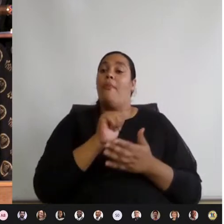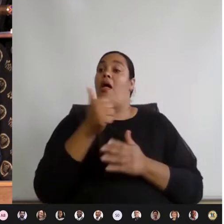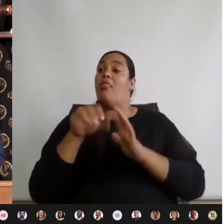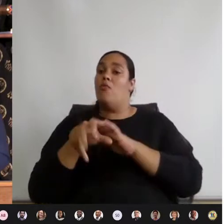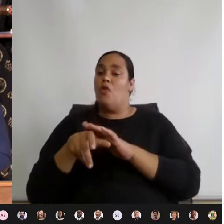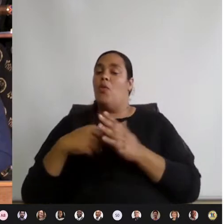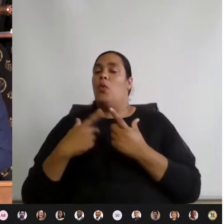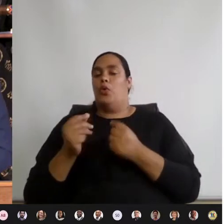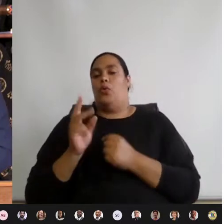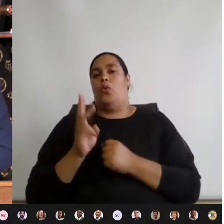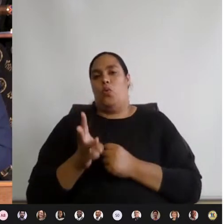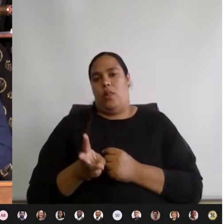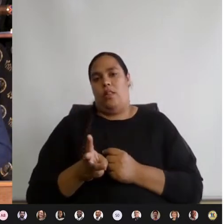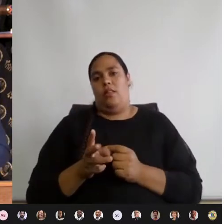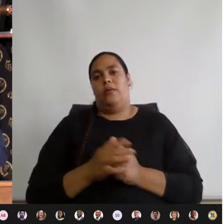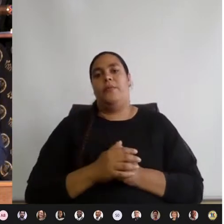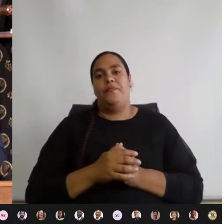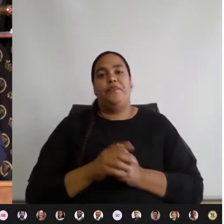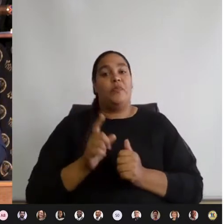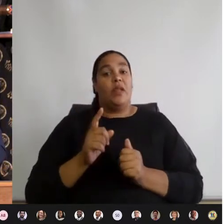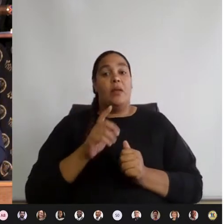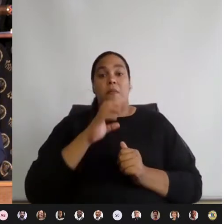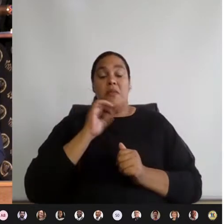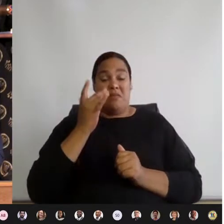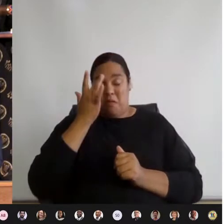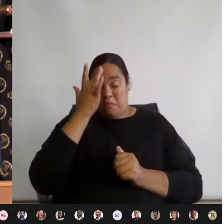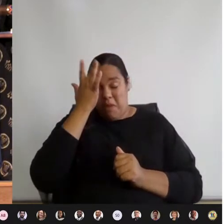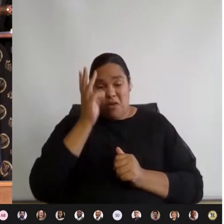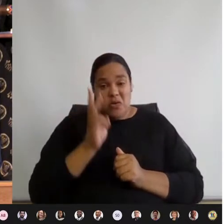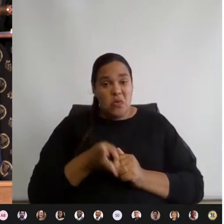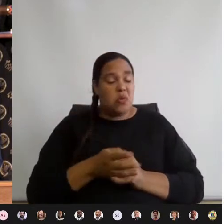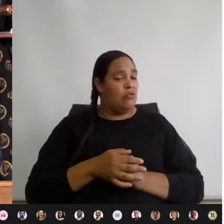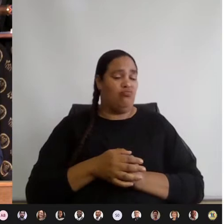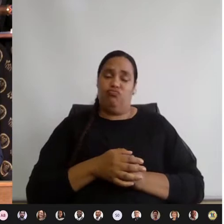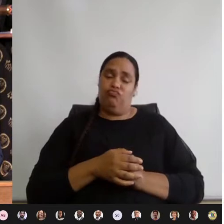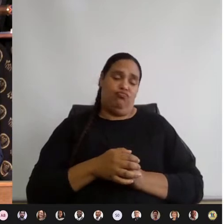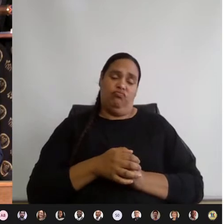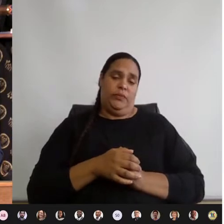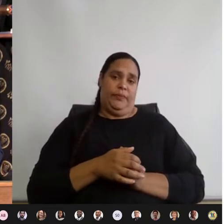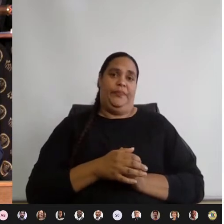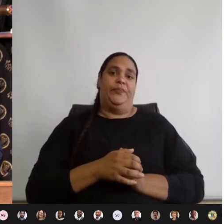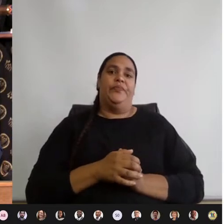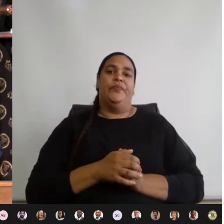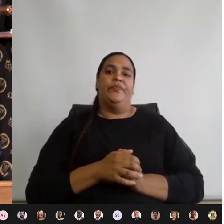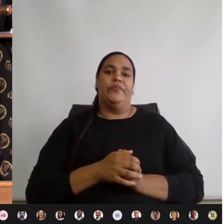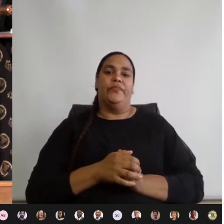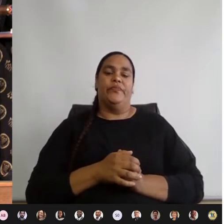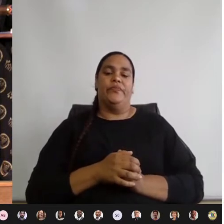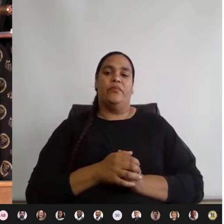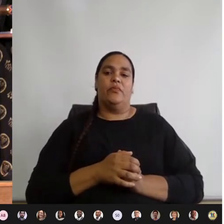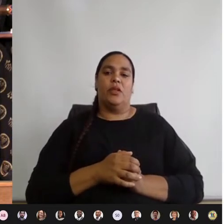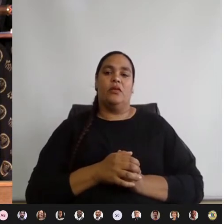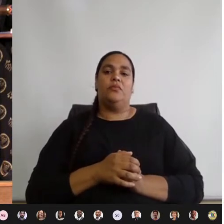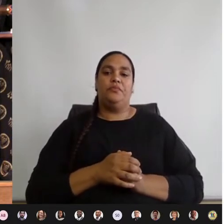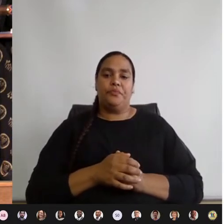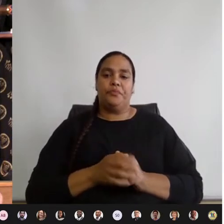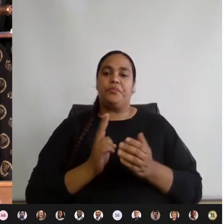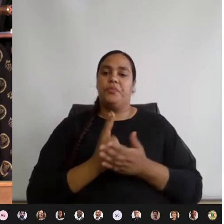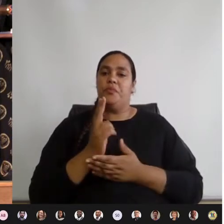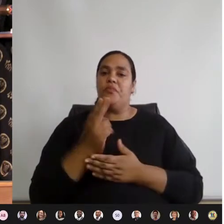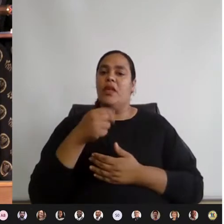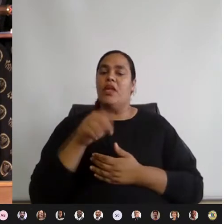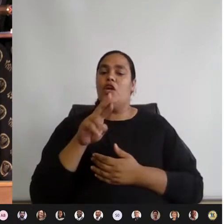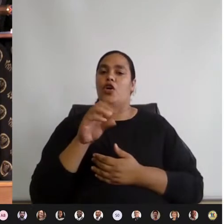will do so as well. It is not embarrassing in the least. The Honourable Heron also spoke